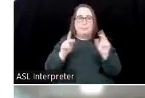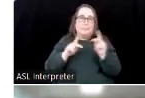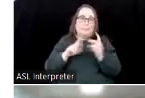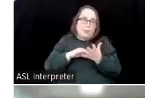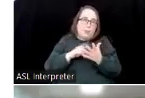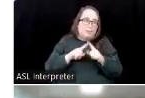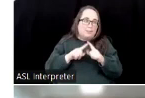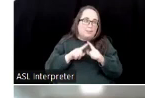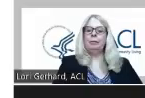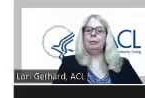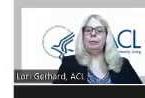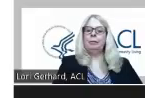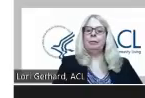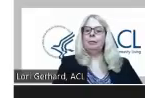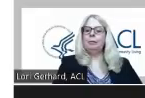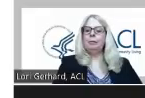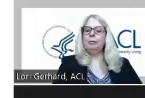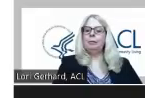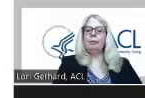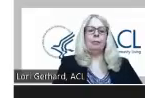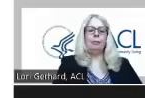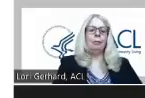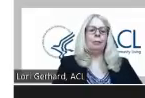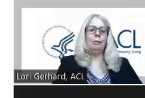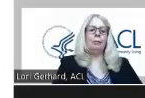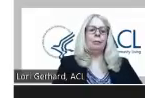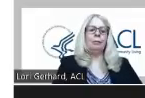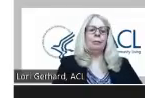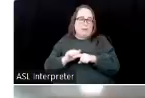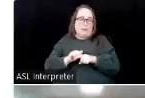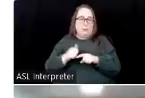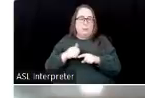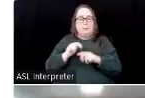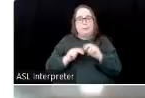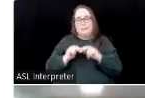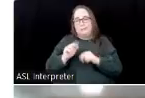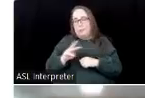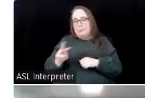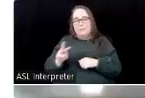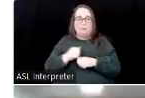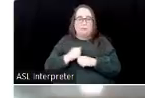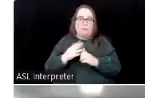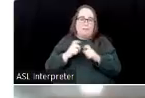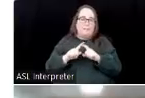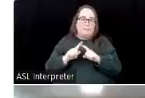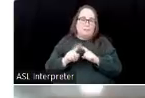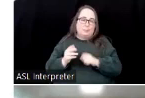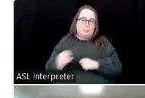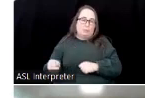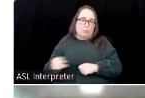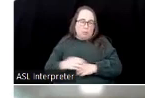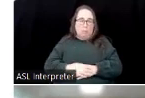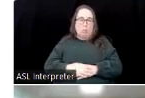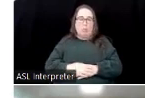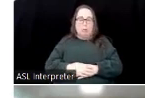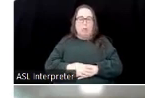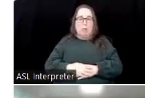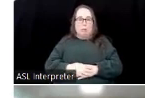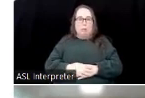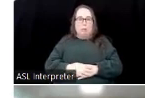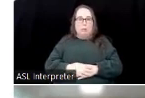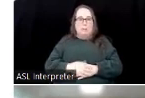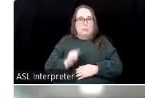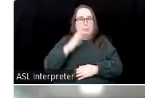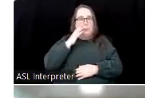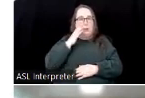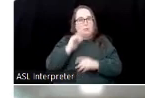We've built up a bunch of different formats to provide trainings. We built up a website, created a lot of different materials. So just be really mindful